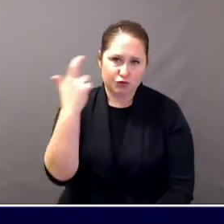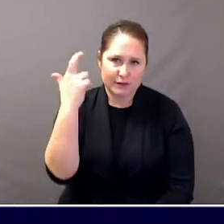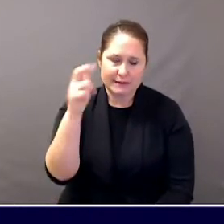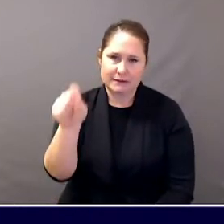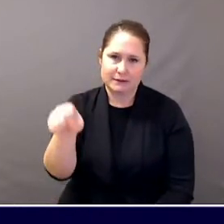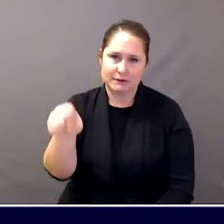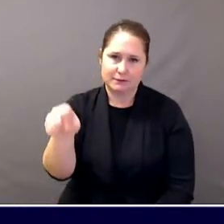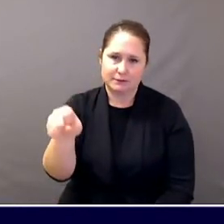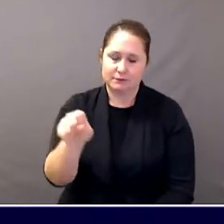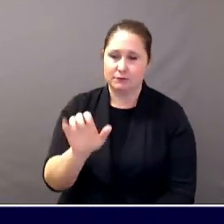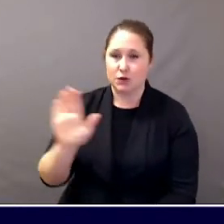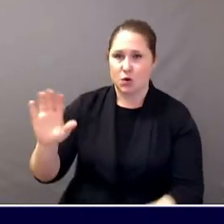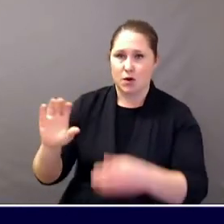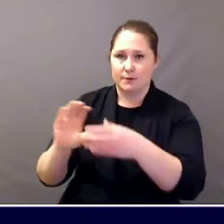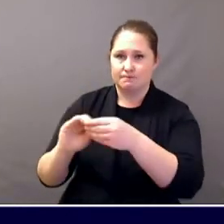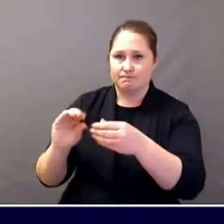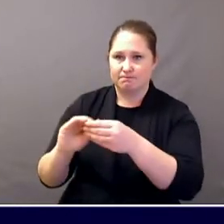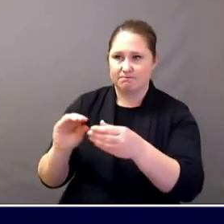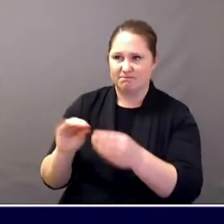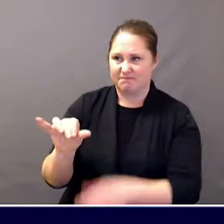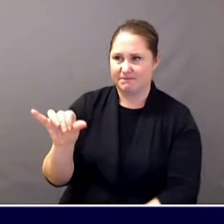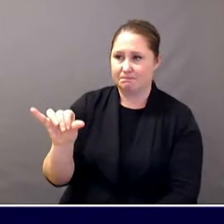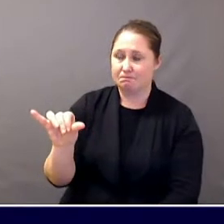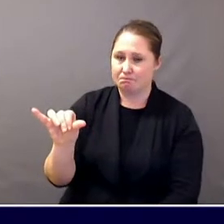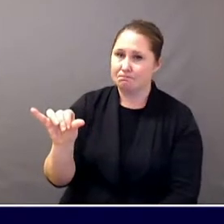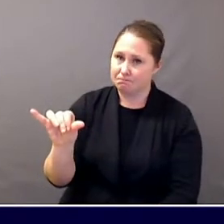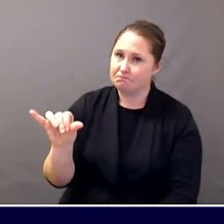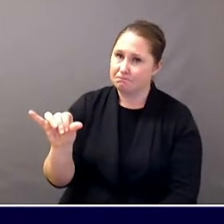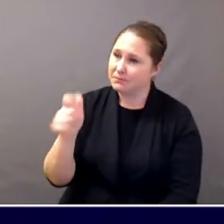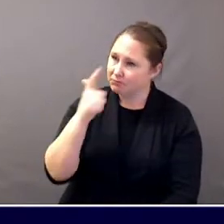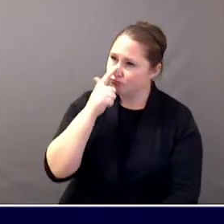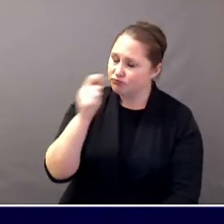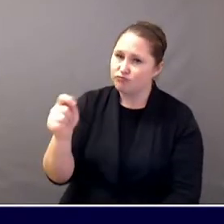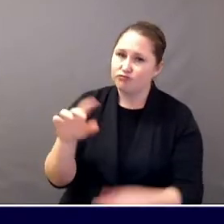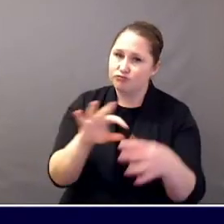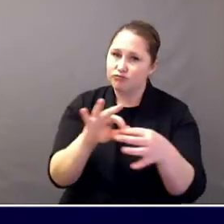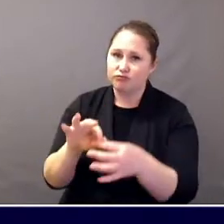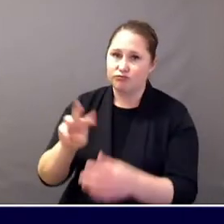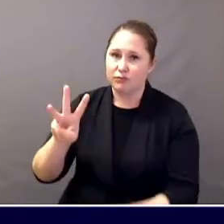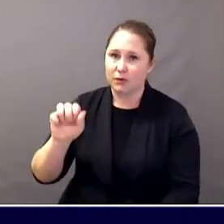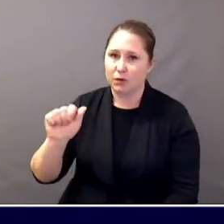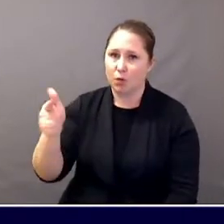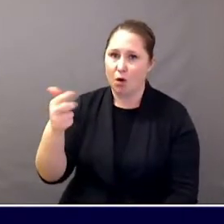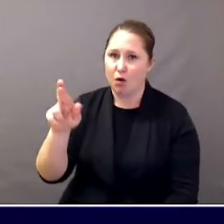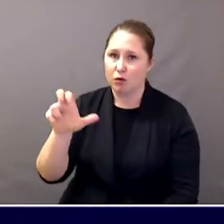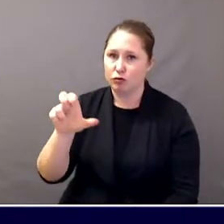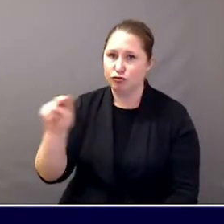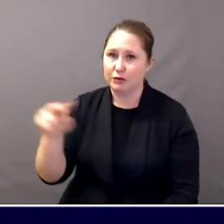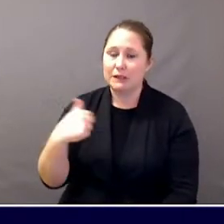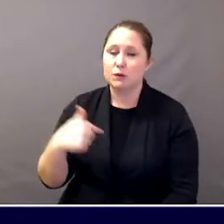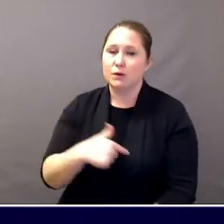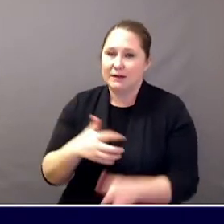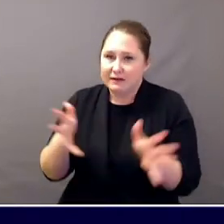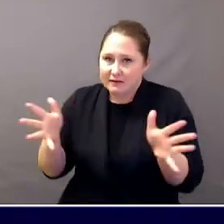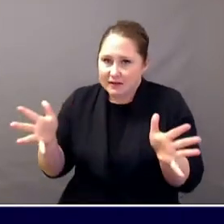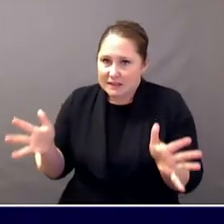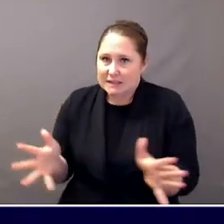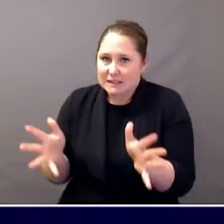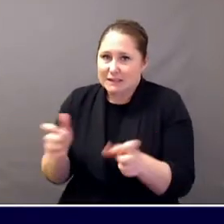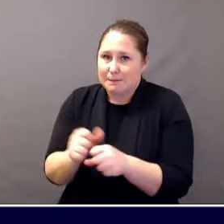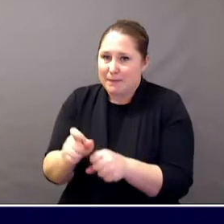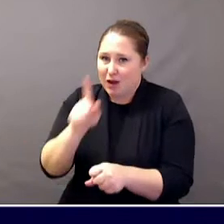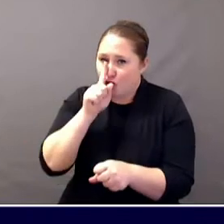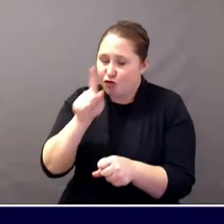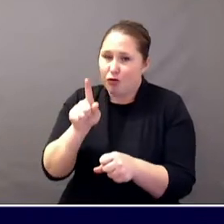what you noted, which is in particular with Walgreens. We have urged them to ensure that they have the requisite number of